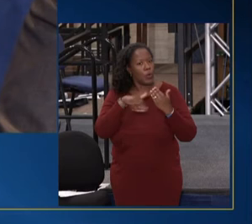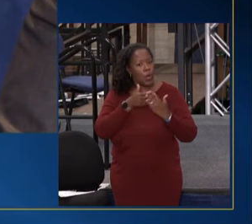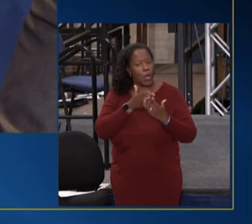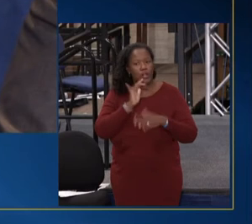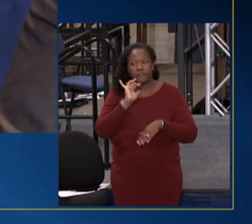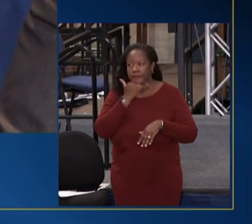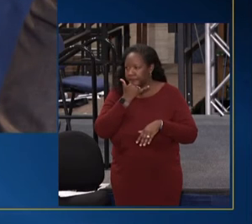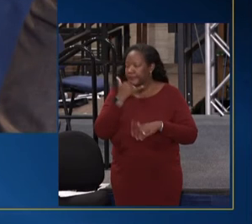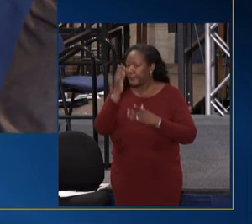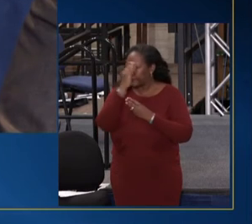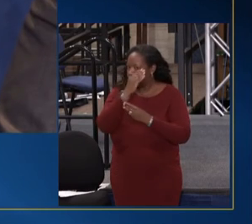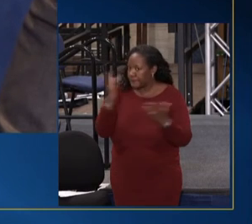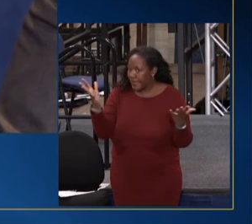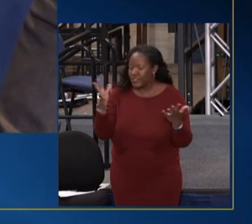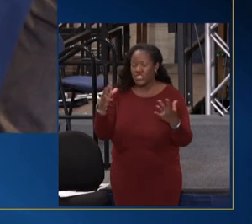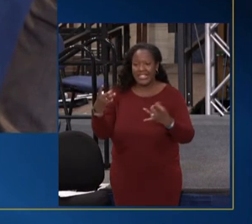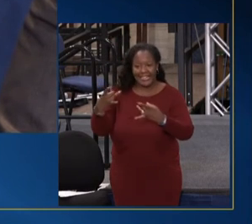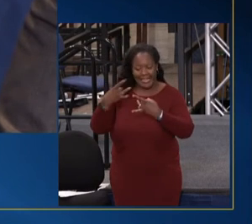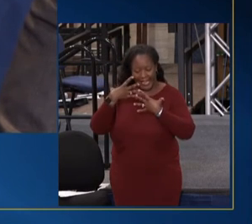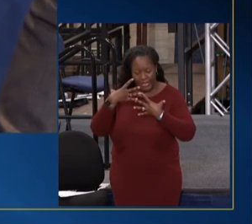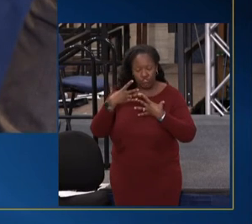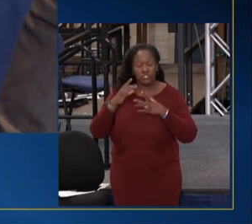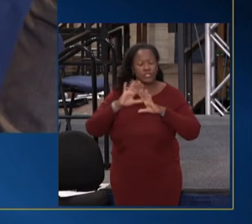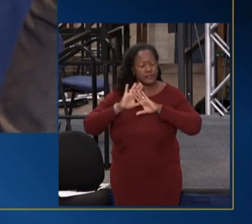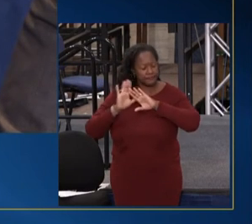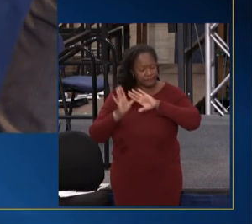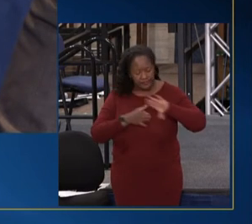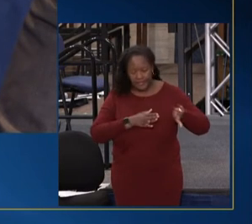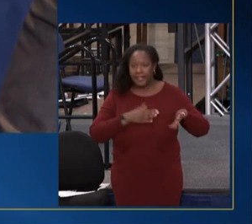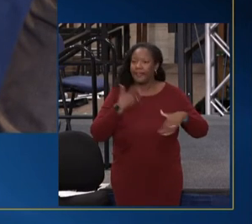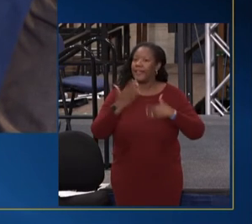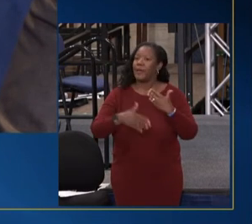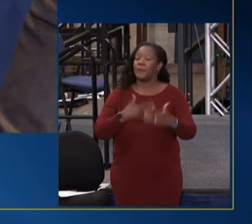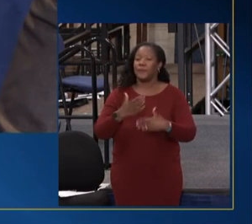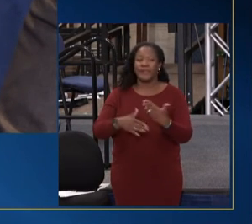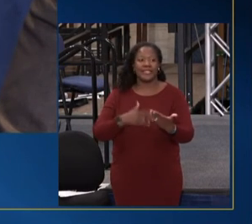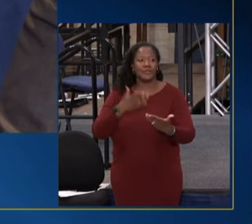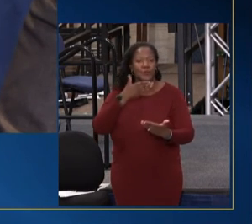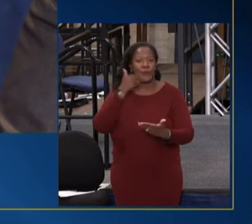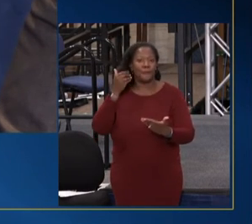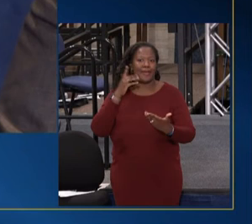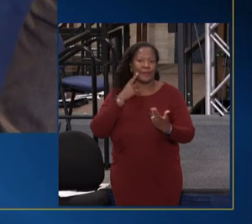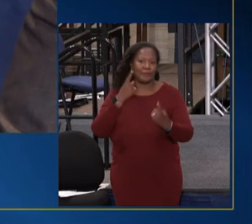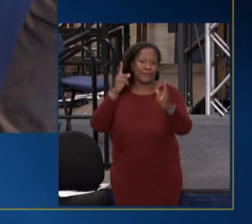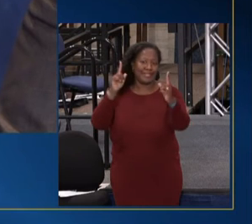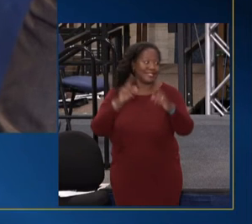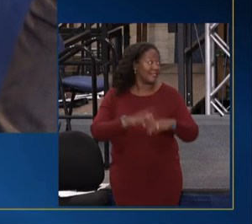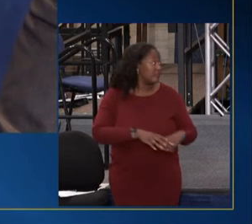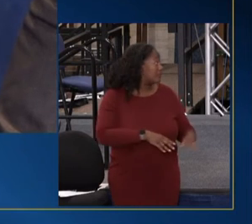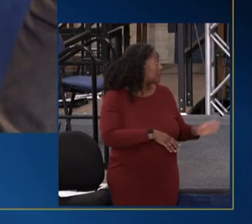hatred that has been thrown at us, and get to, get to a better place.